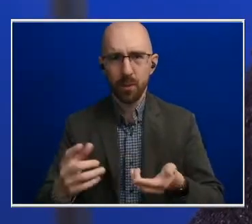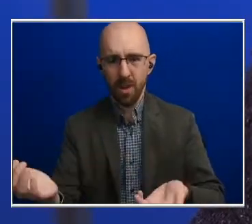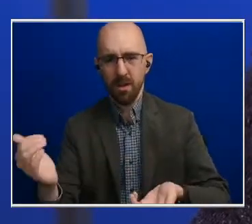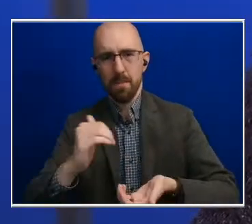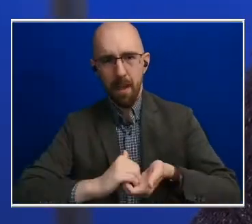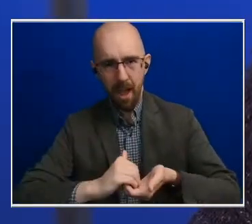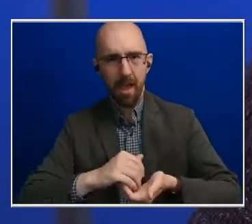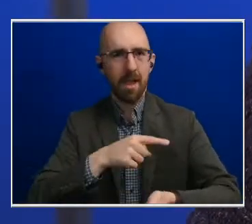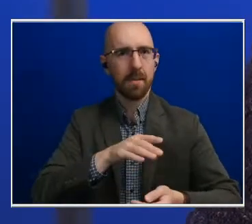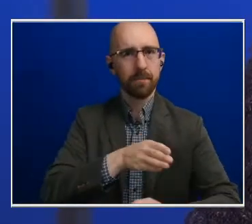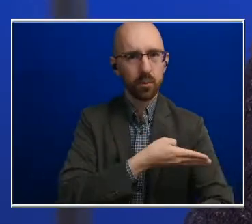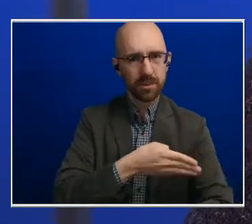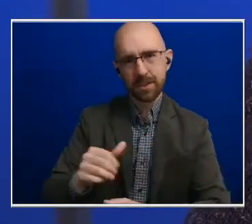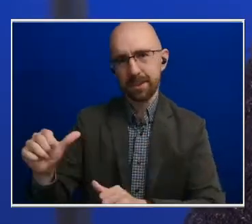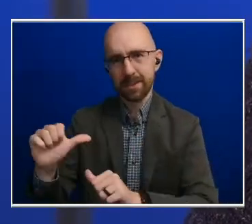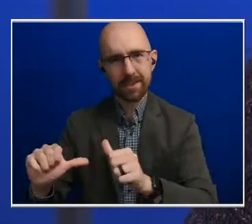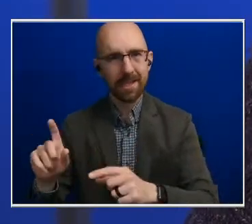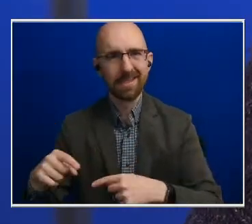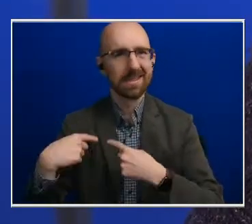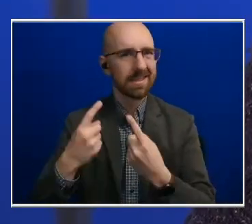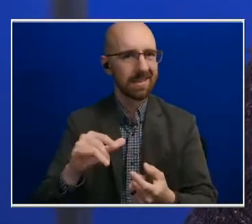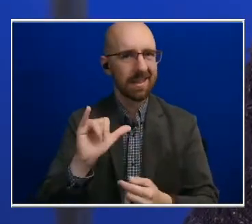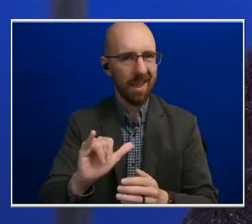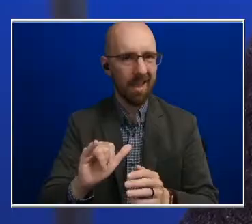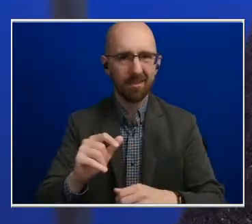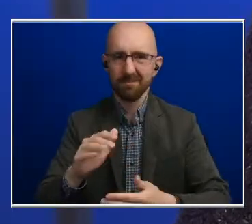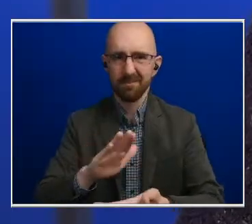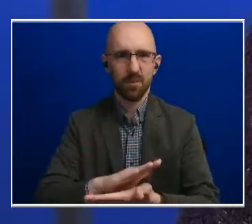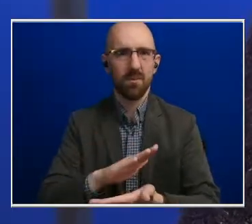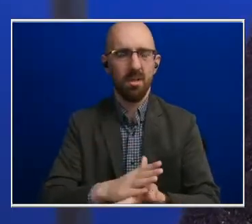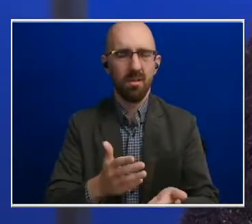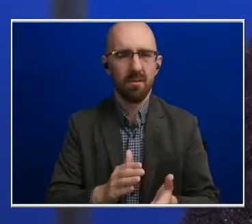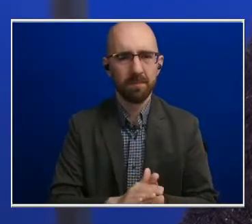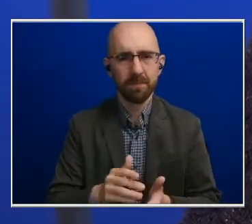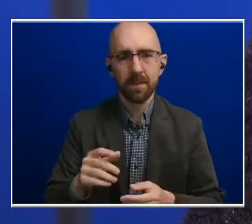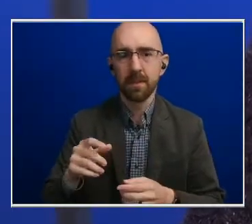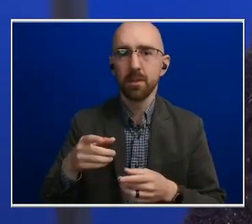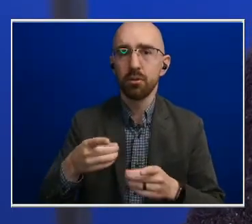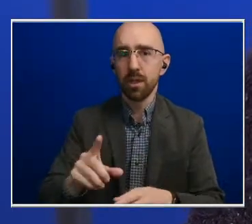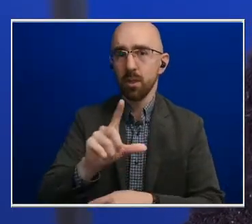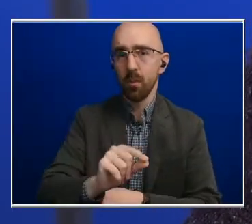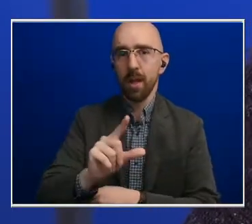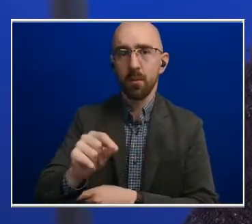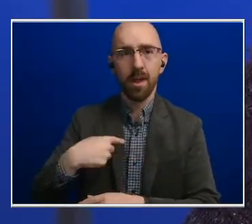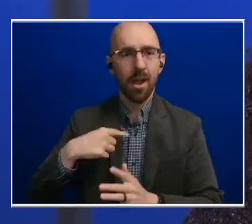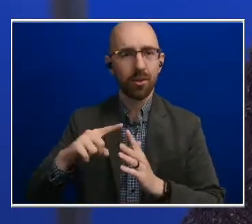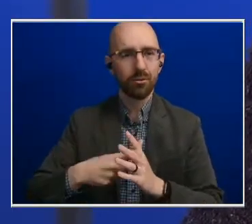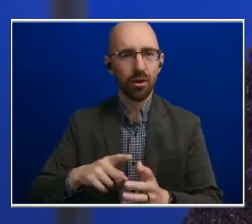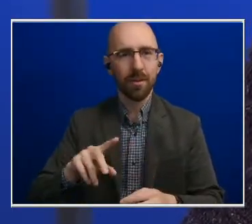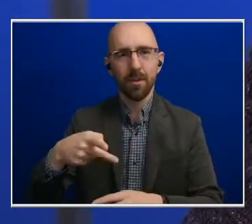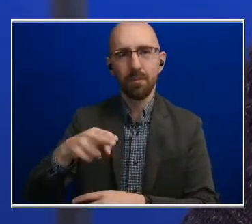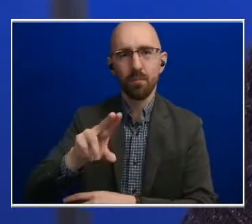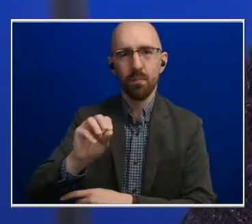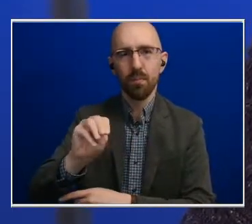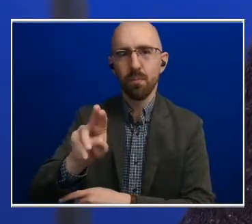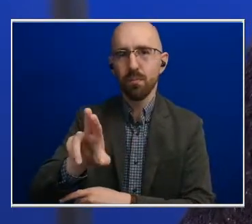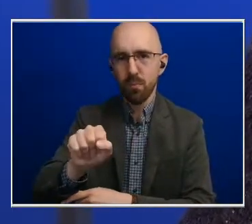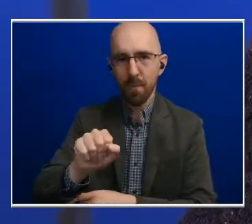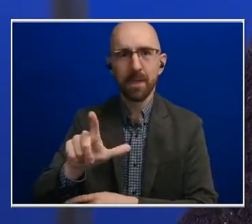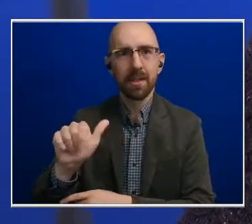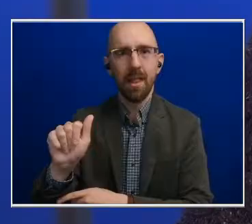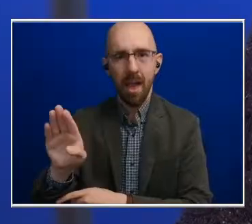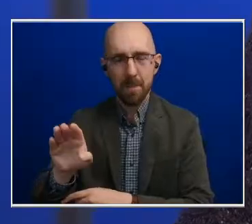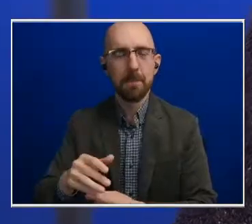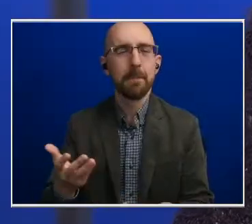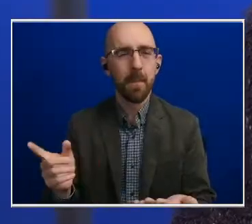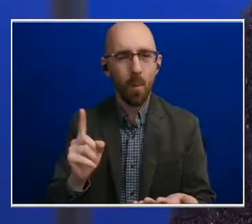science since then. And in 2020, I started the Promise Lab, where we're